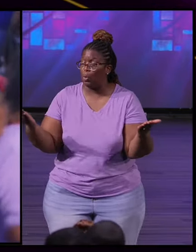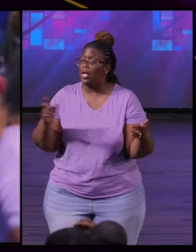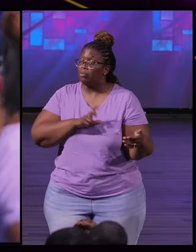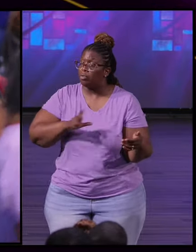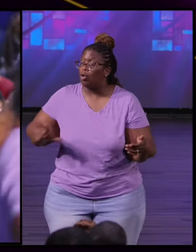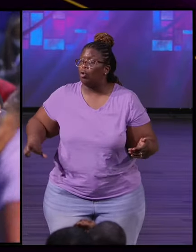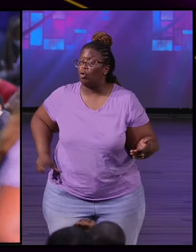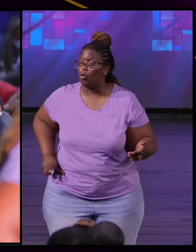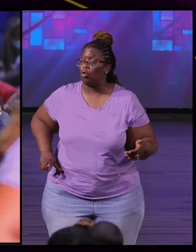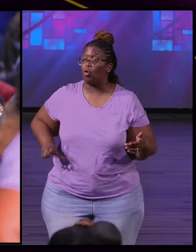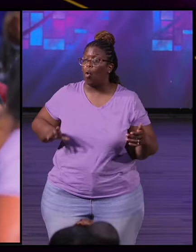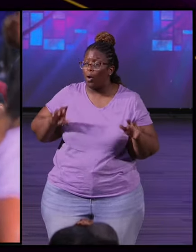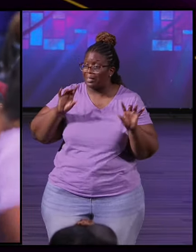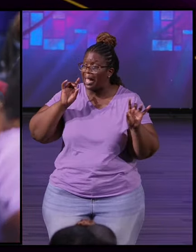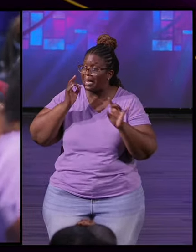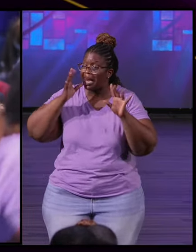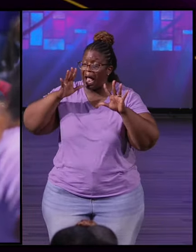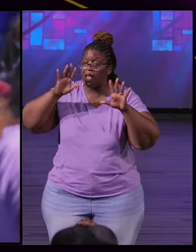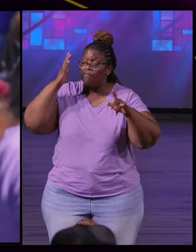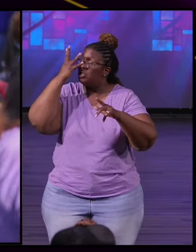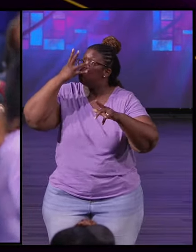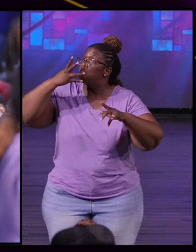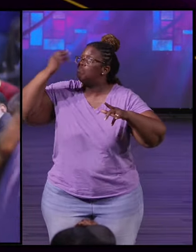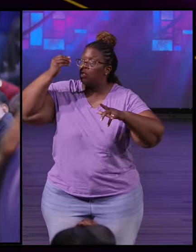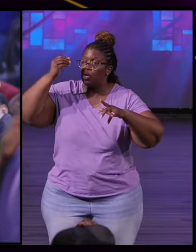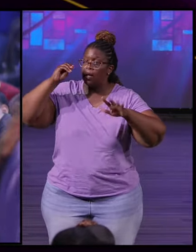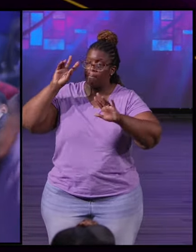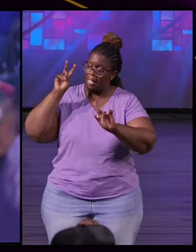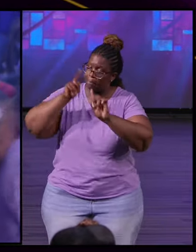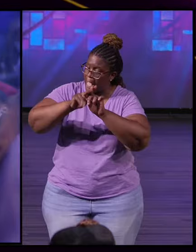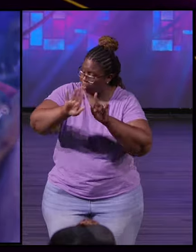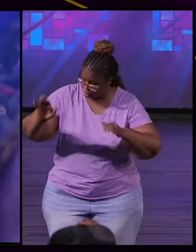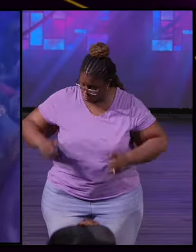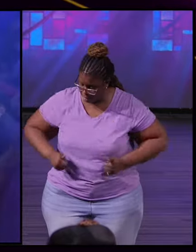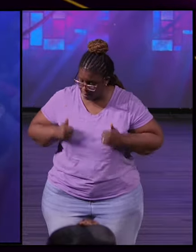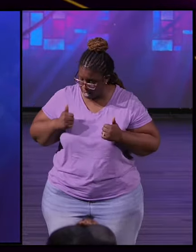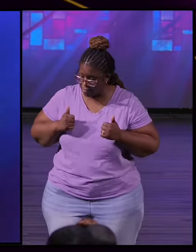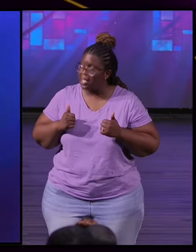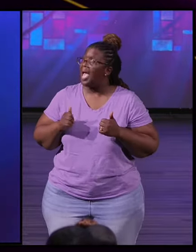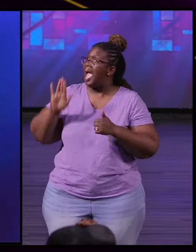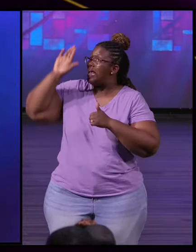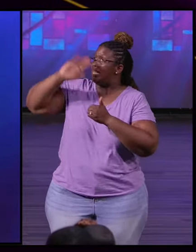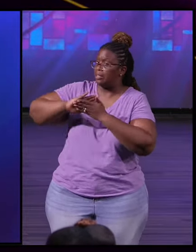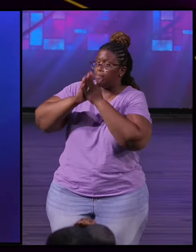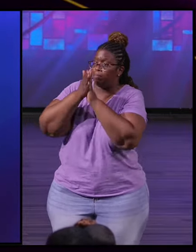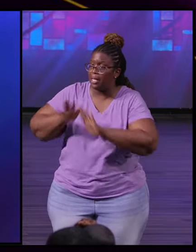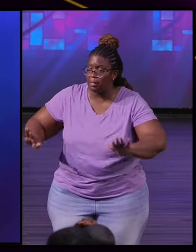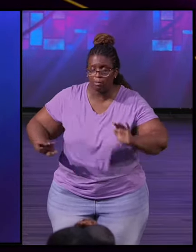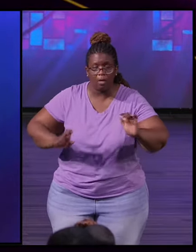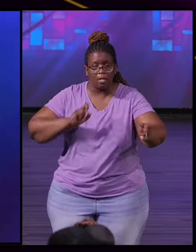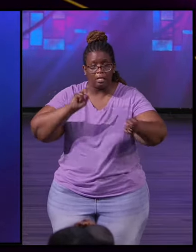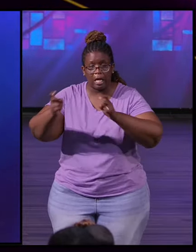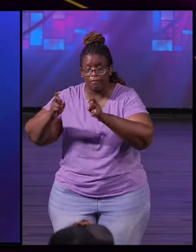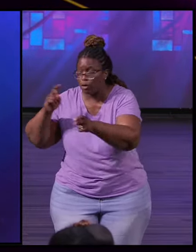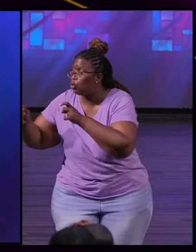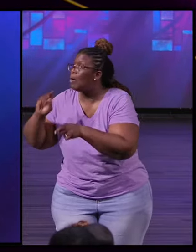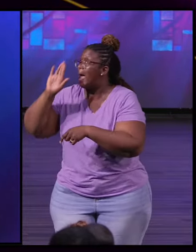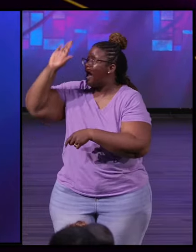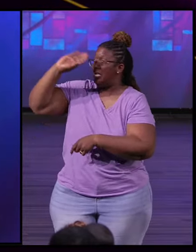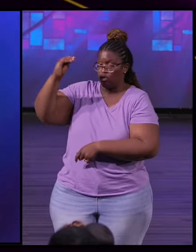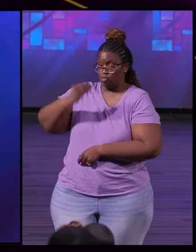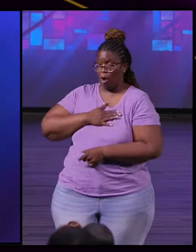Lord lift up the light of his countenance upon you and give you his peace and his